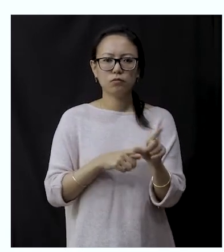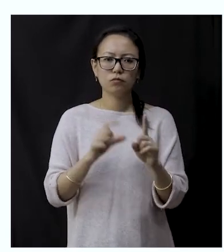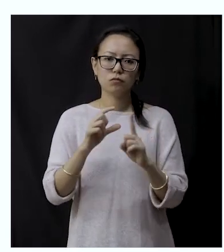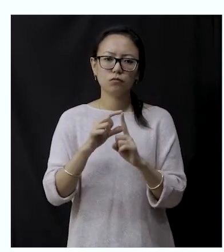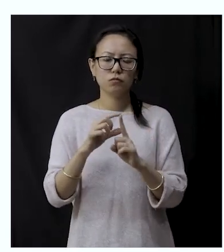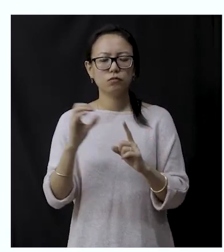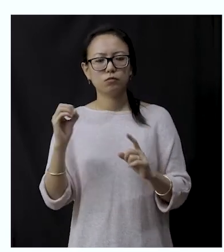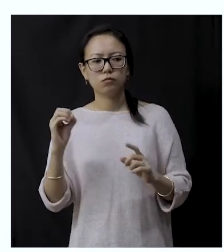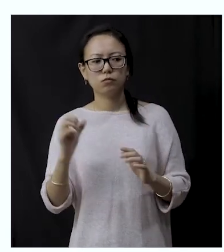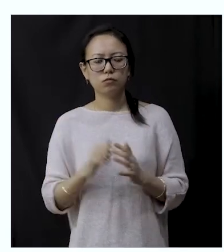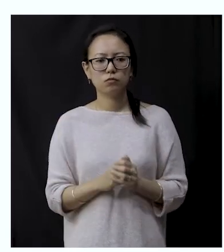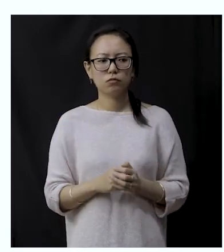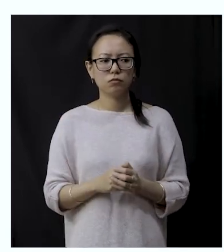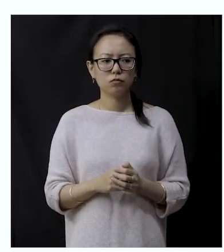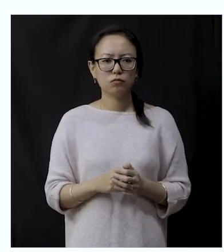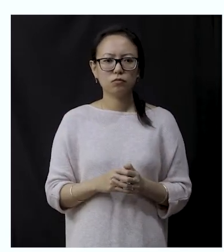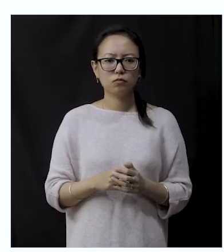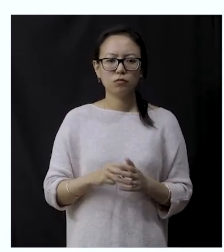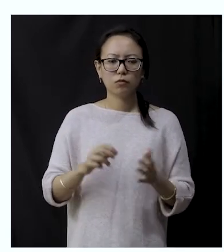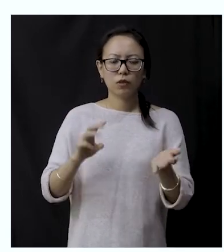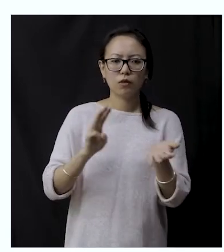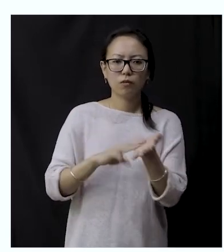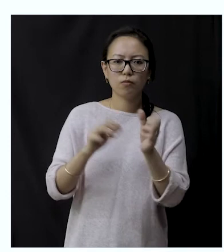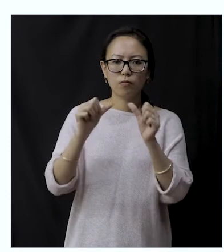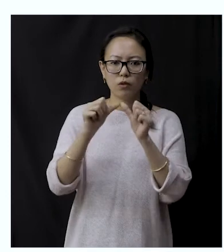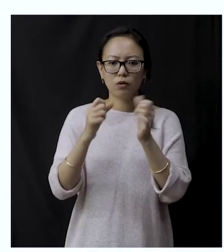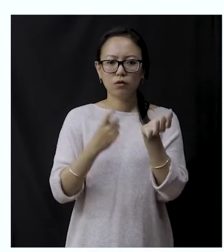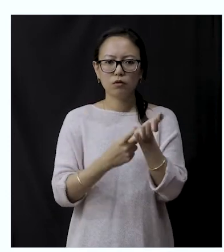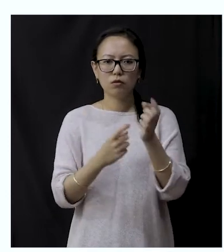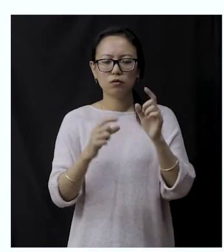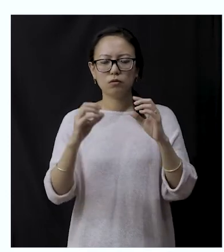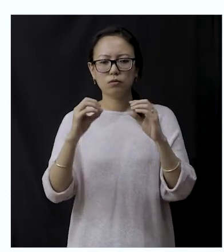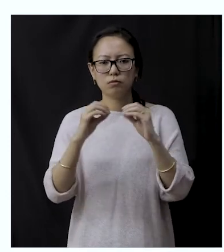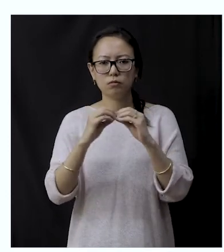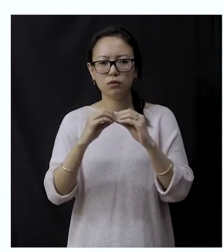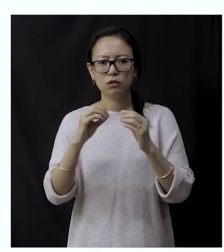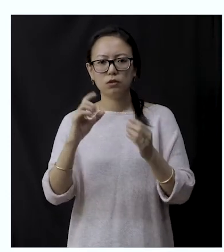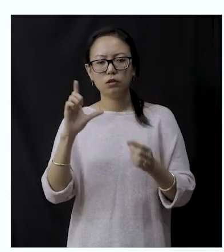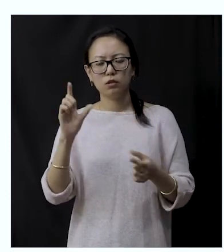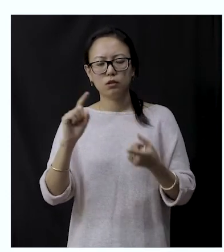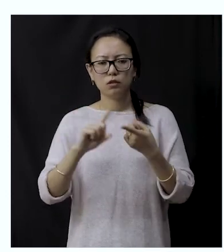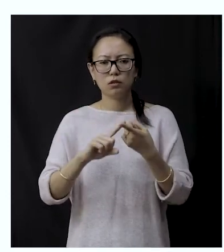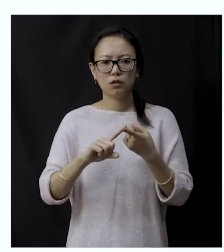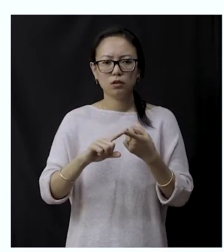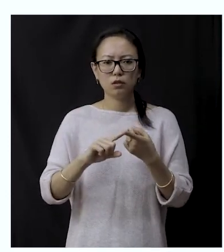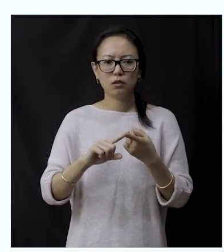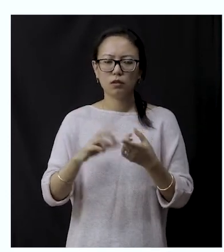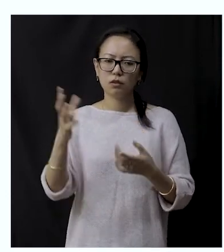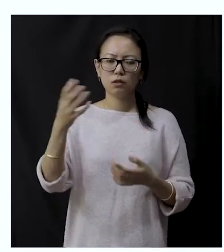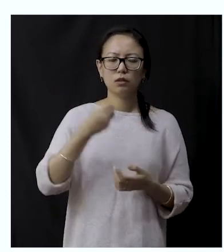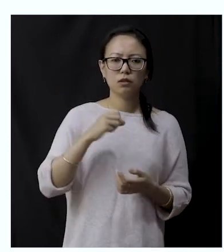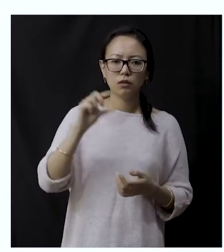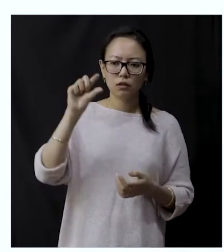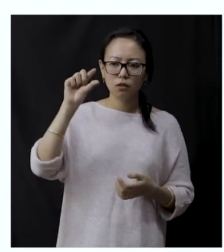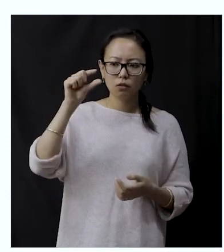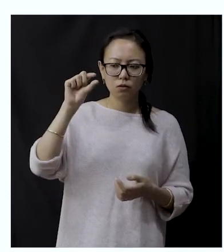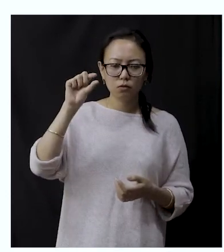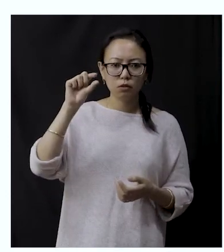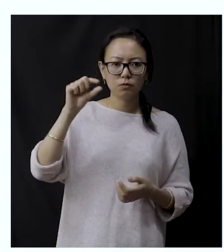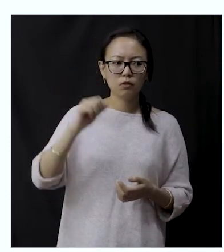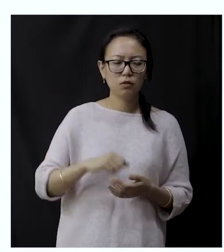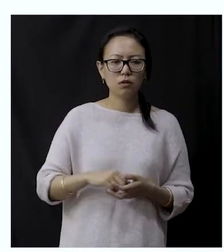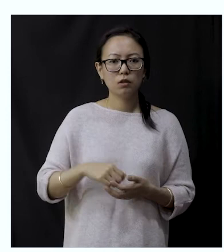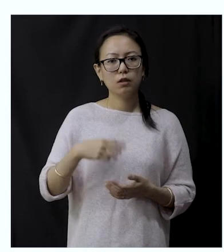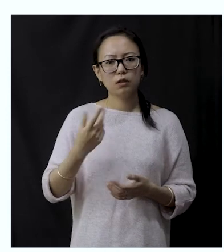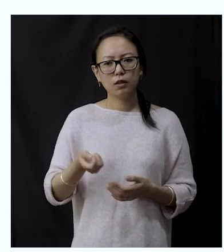okay, a marble. A marble is usually very, very small ball, right? And this is a tennis ball.